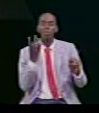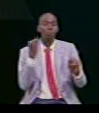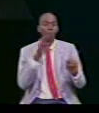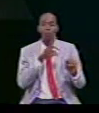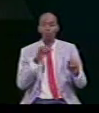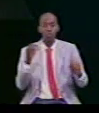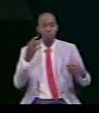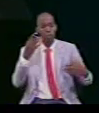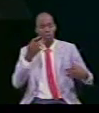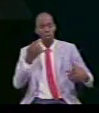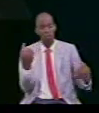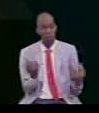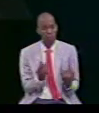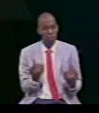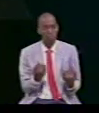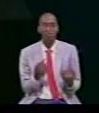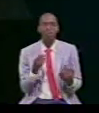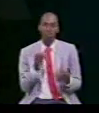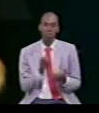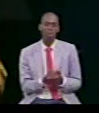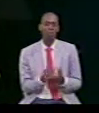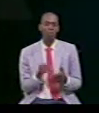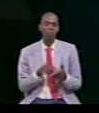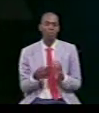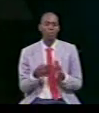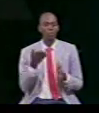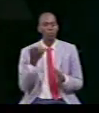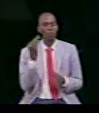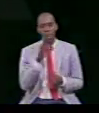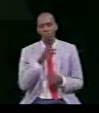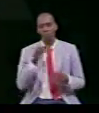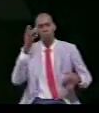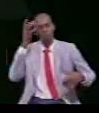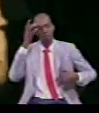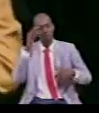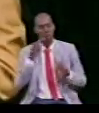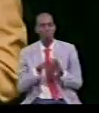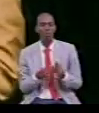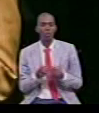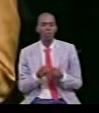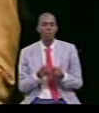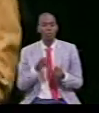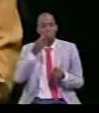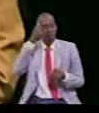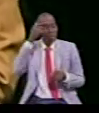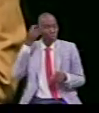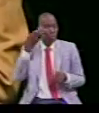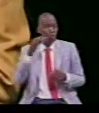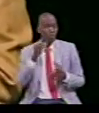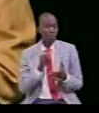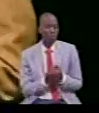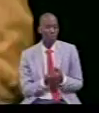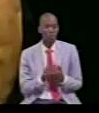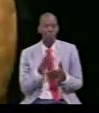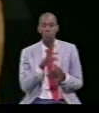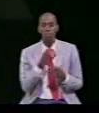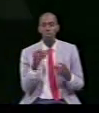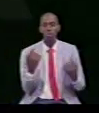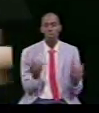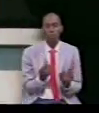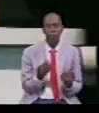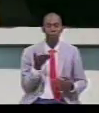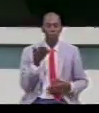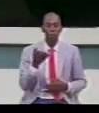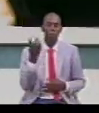no sickness. There was no sin. Because of that, there's no suffering. There was